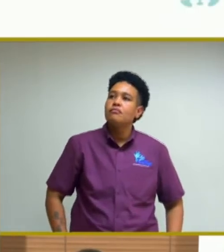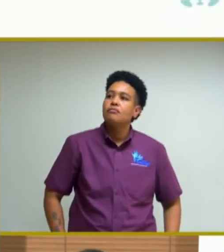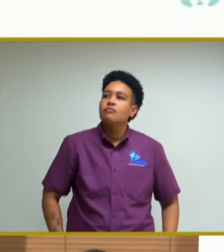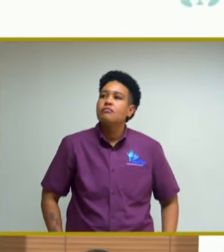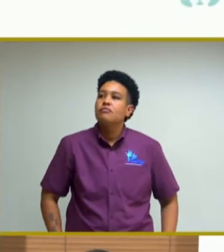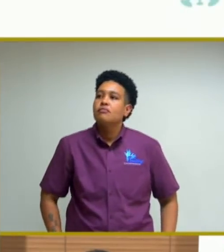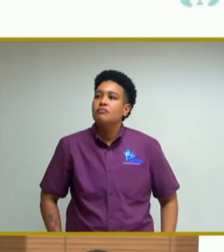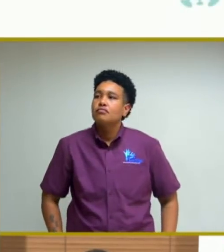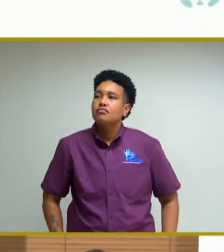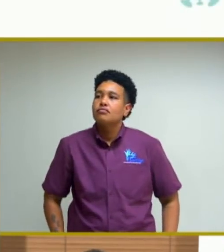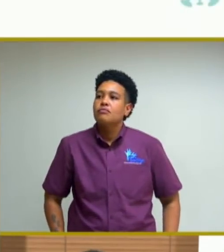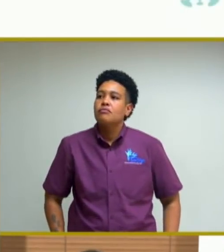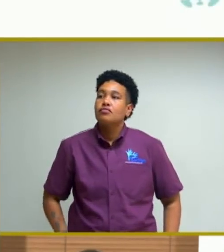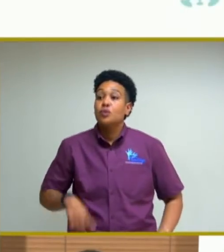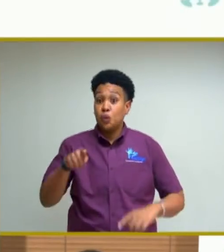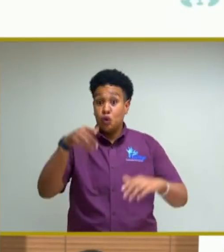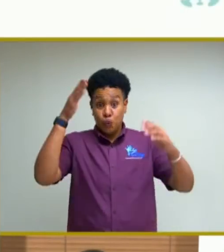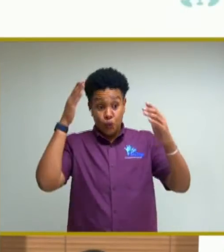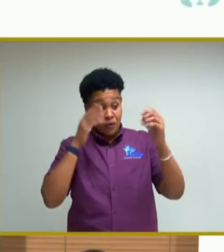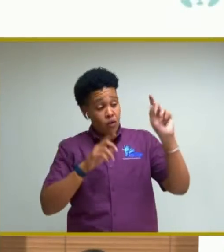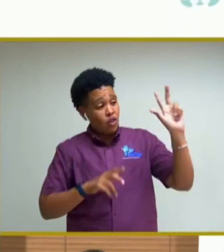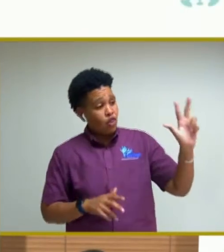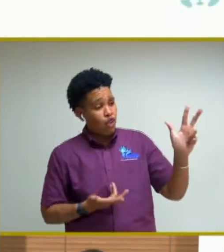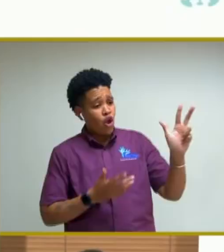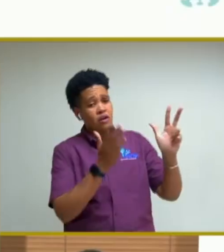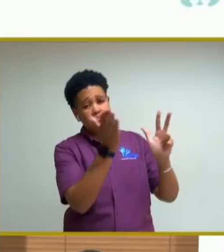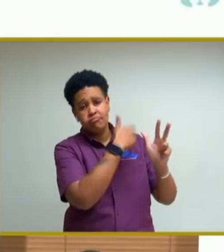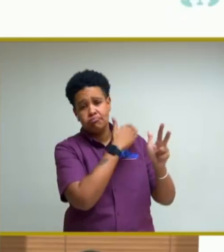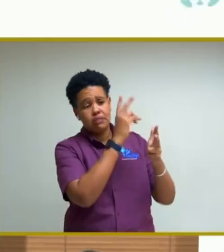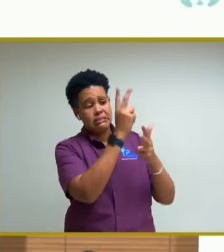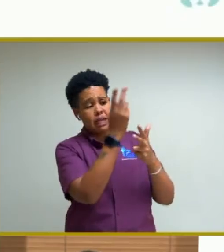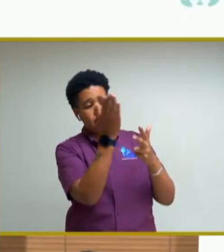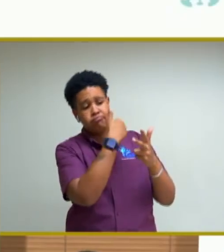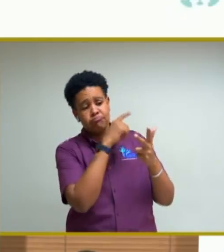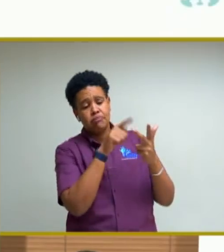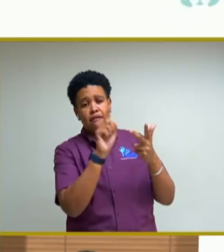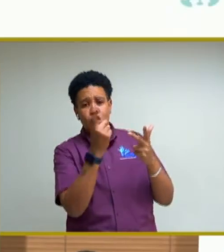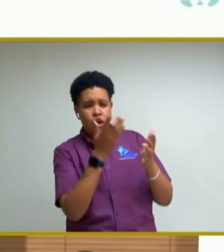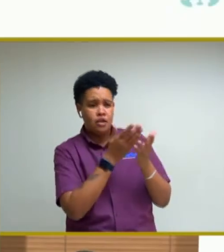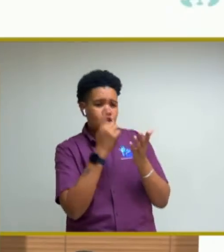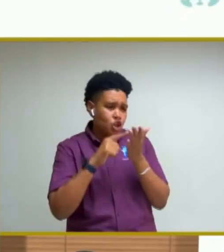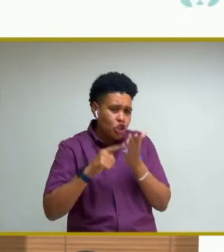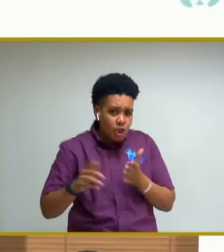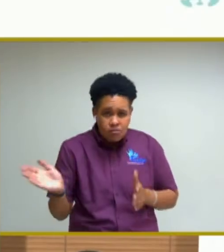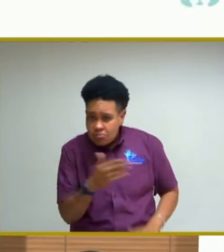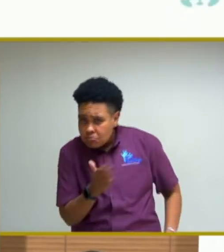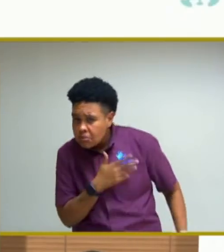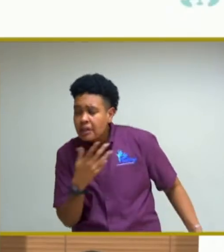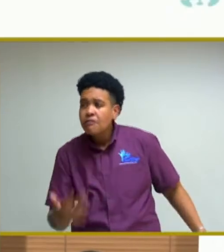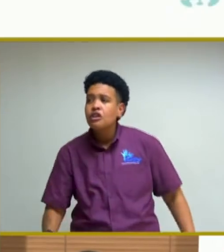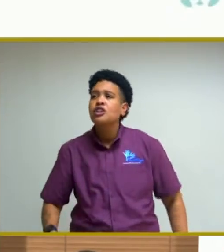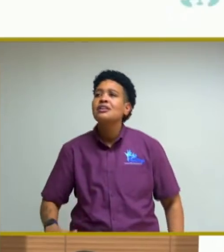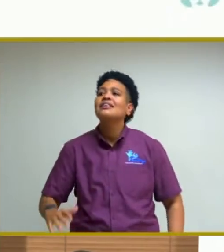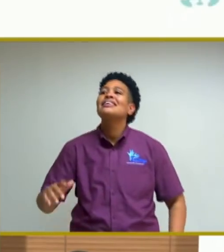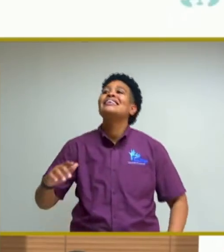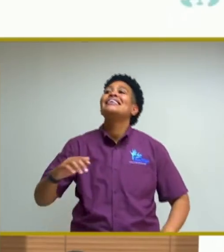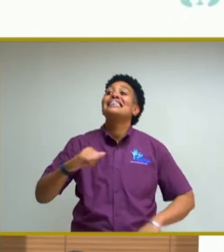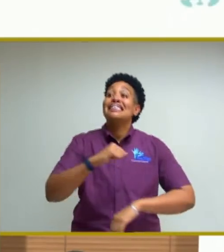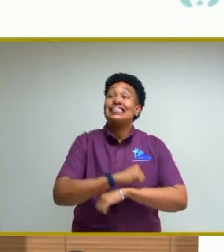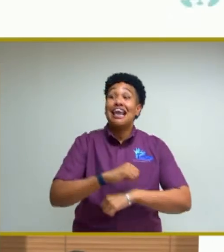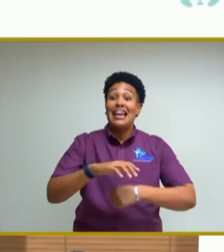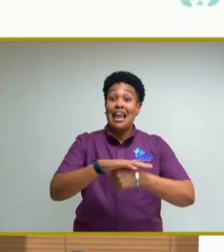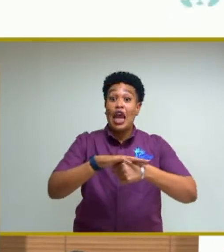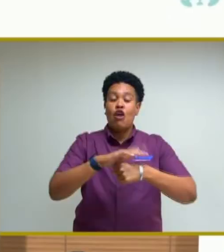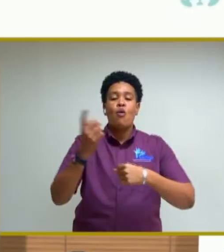Once you come through the checkpoints, the car park, the stadium car park, is what we call our staging area.